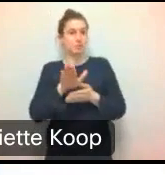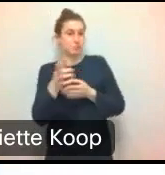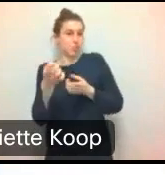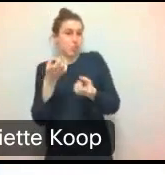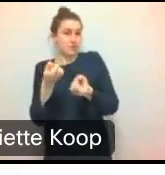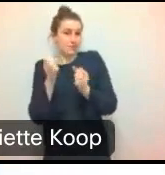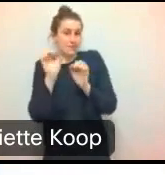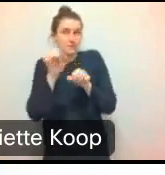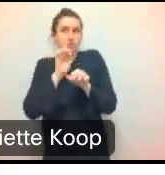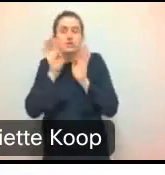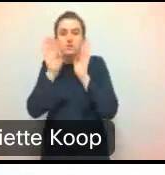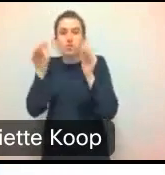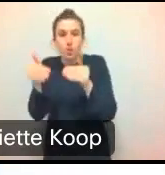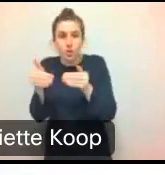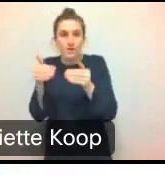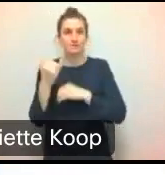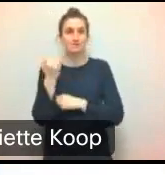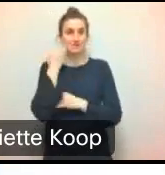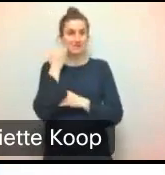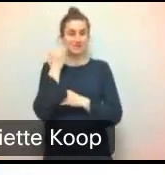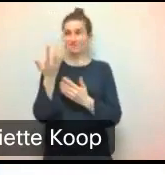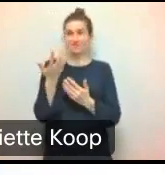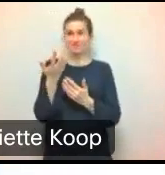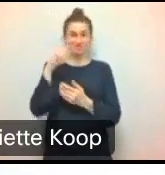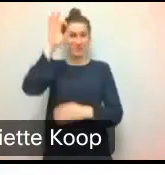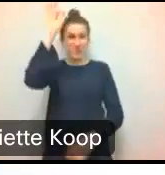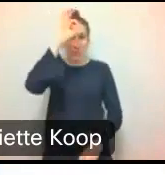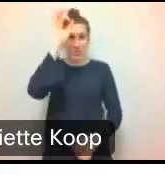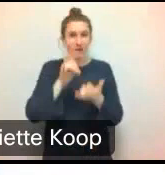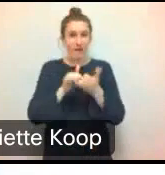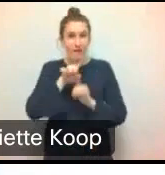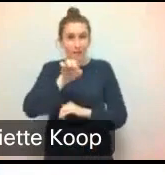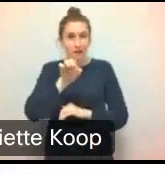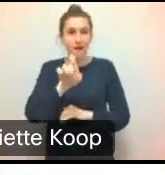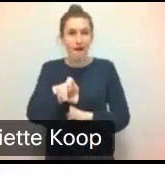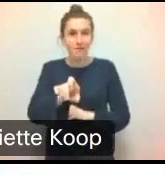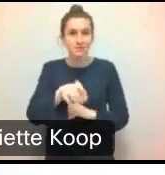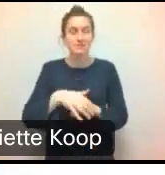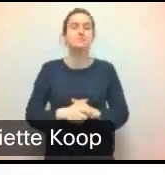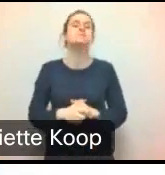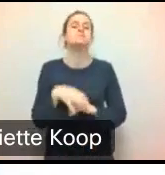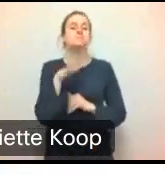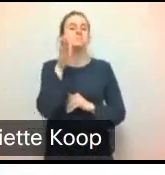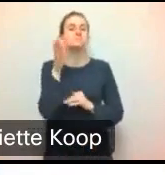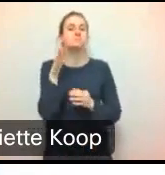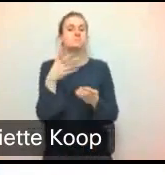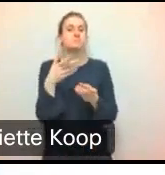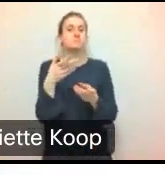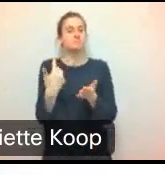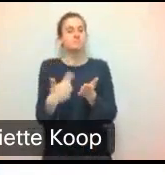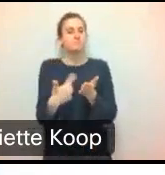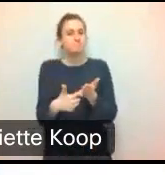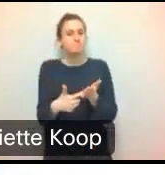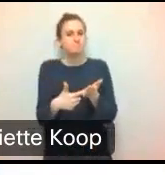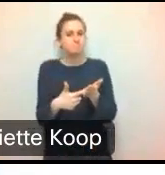get started. It's hard to ask questions when you just don't know. So we'll look at the traits that will help you evaluate